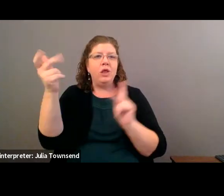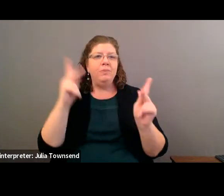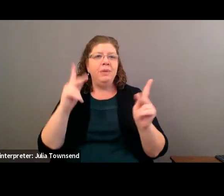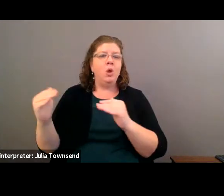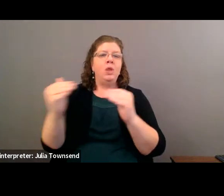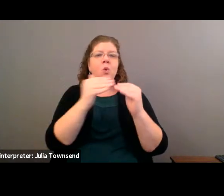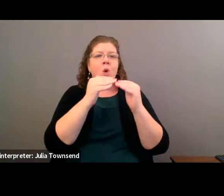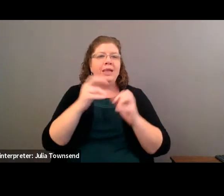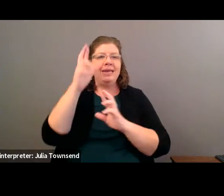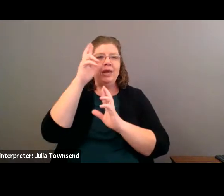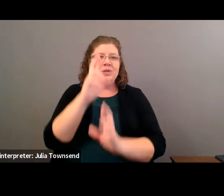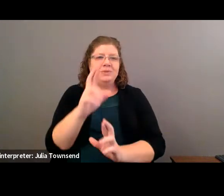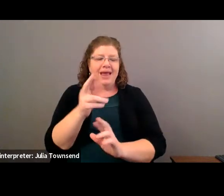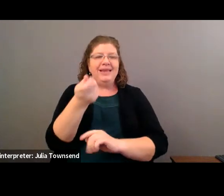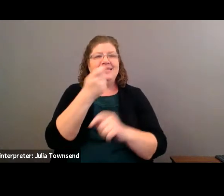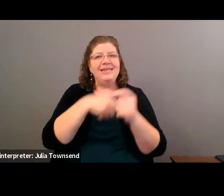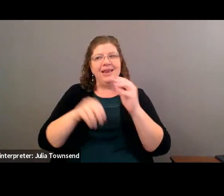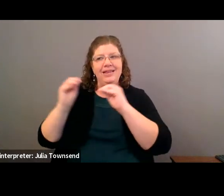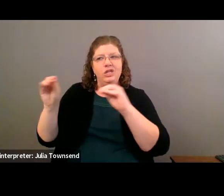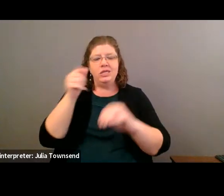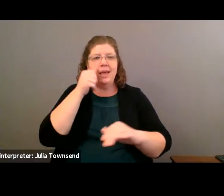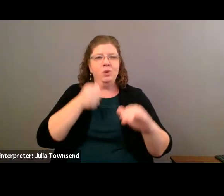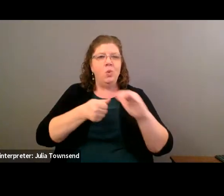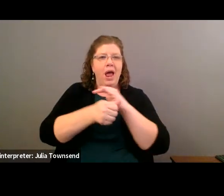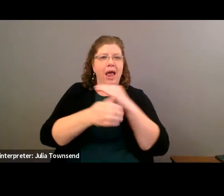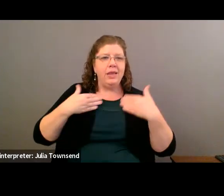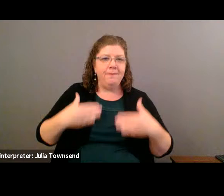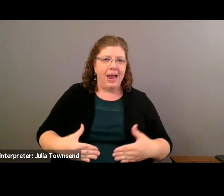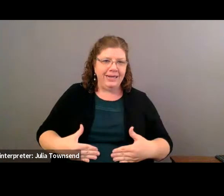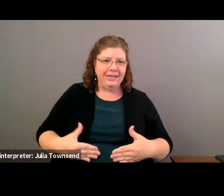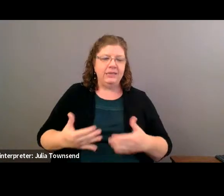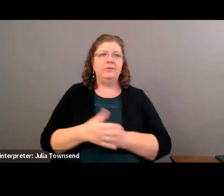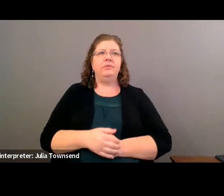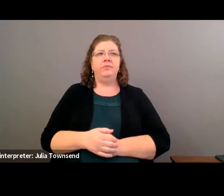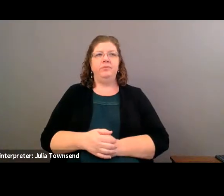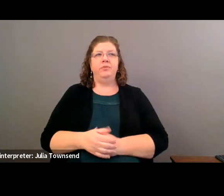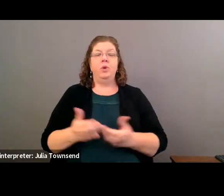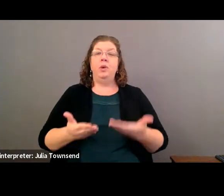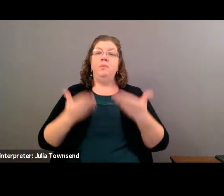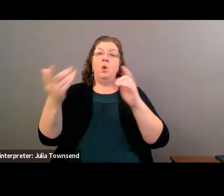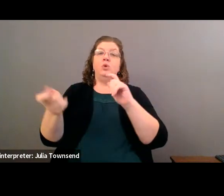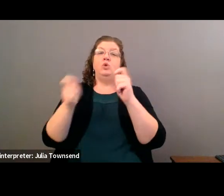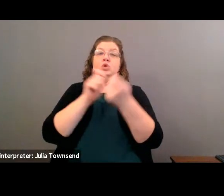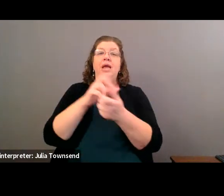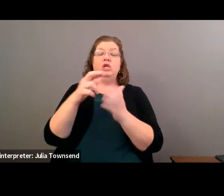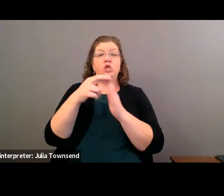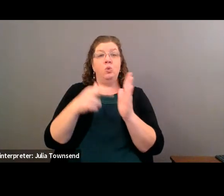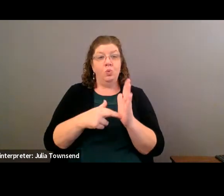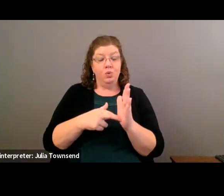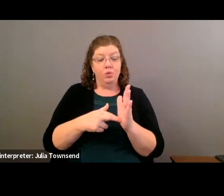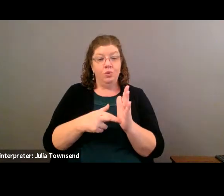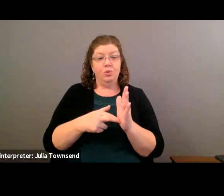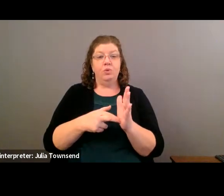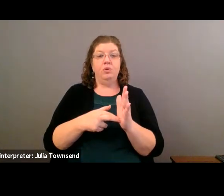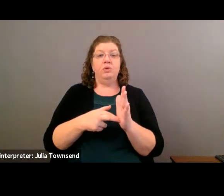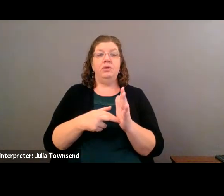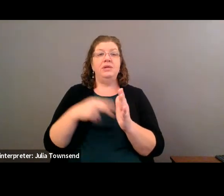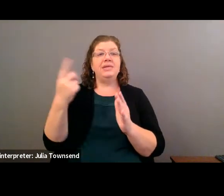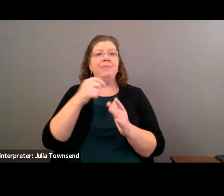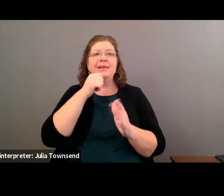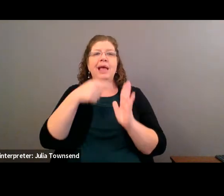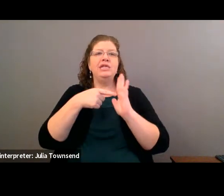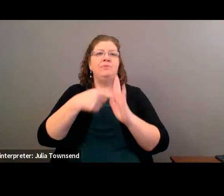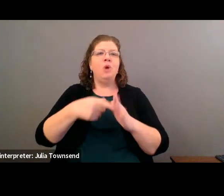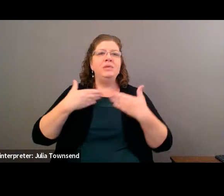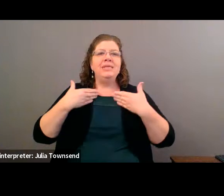respect, rather than teaching them to hide their bodies. We propose that you change the rule to something along the lines of doesn't expose the chest area or